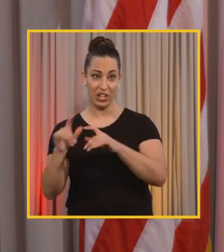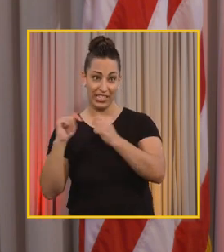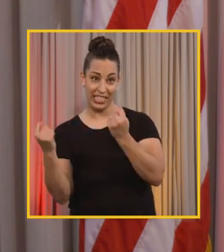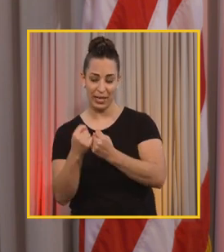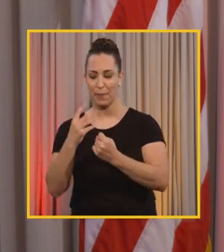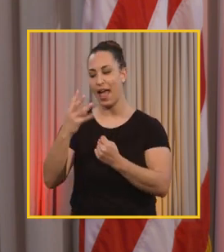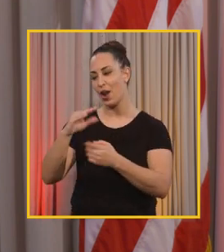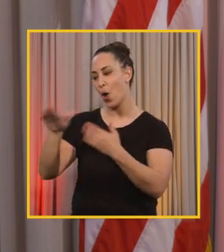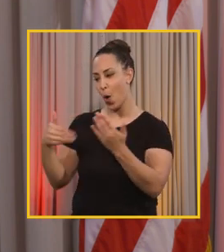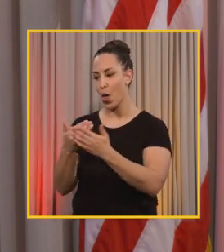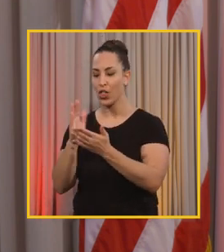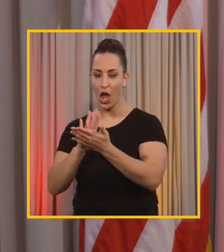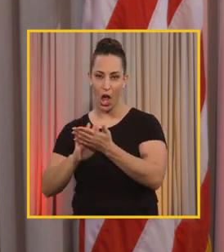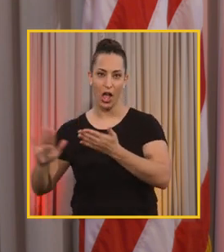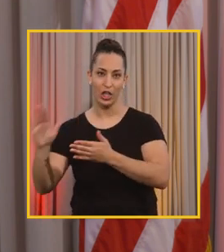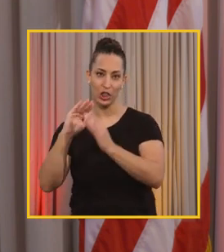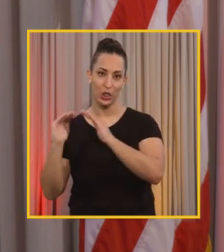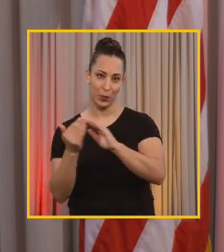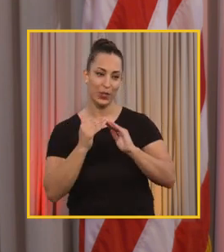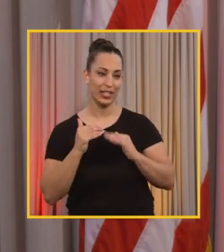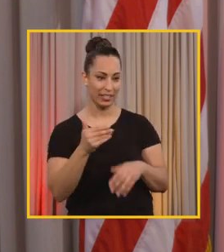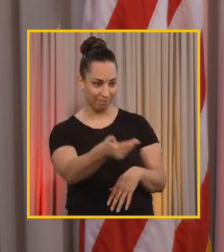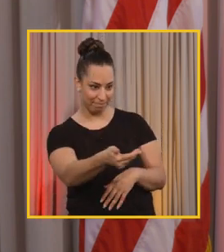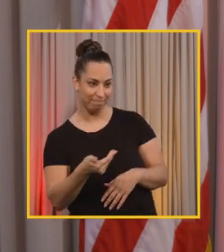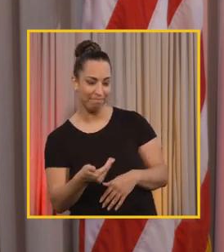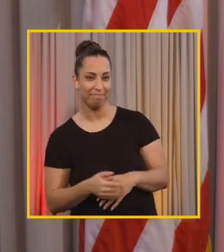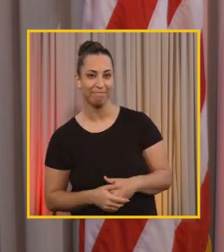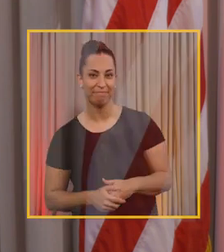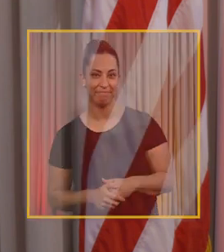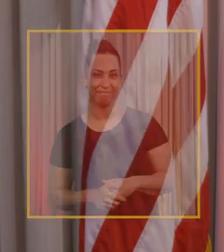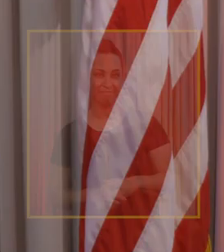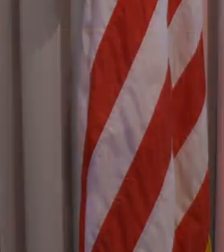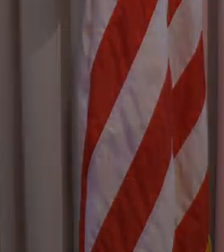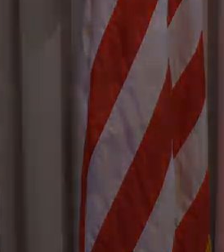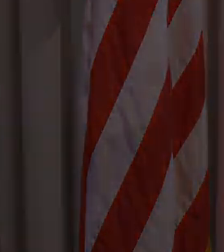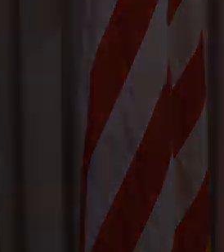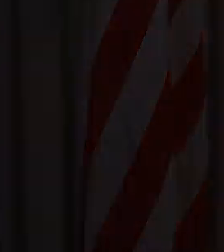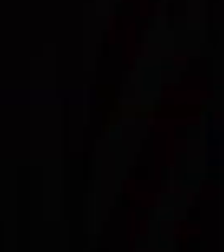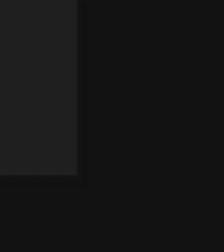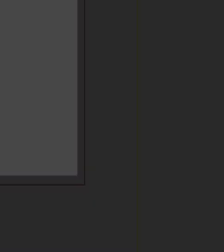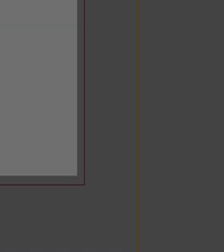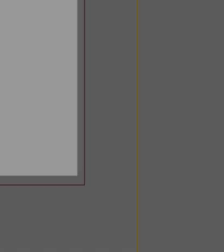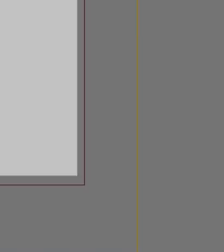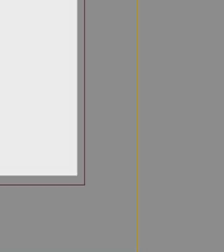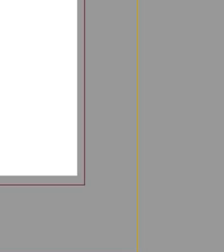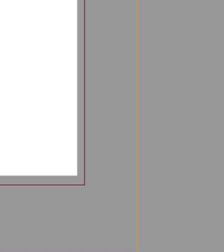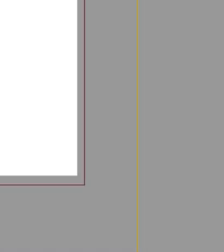Student Affairs team and the entire college community.